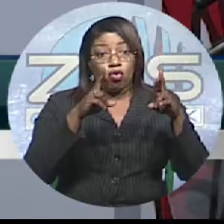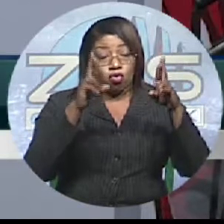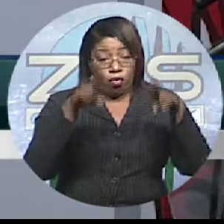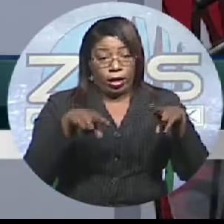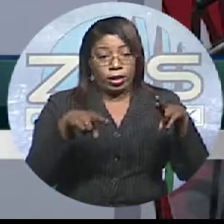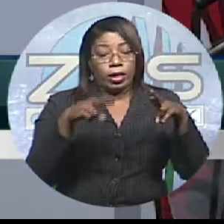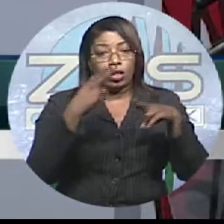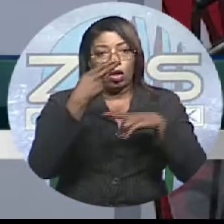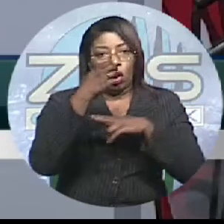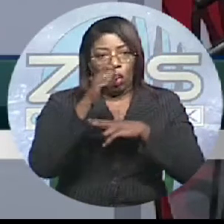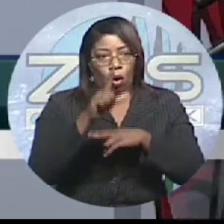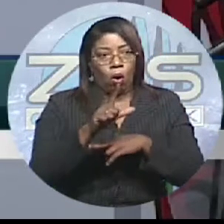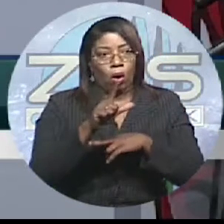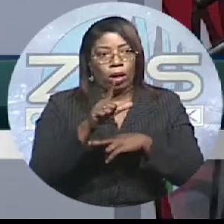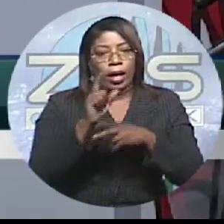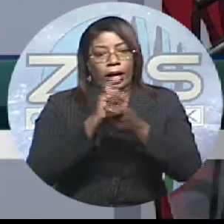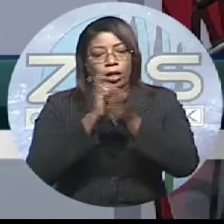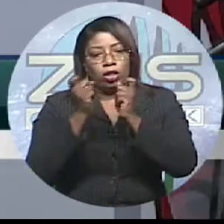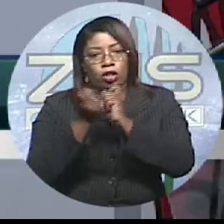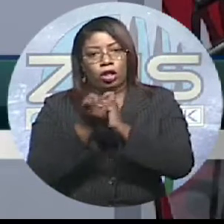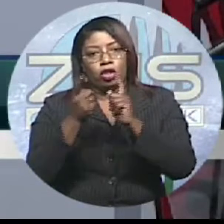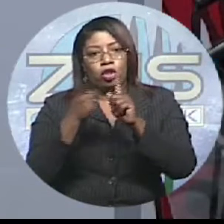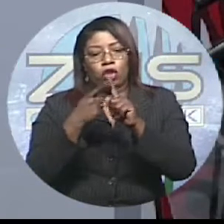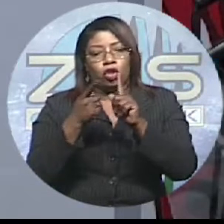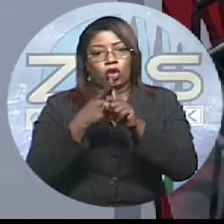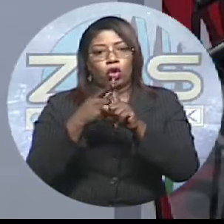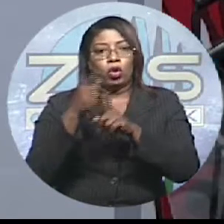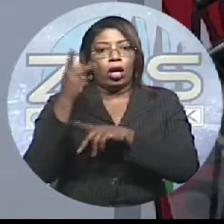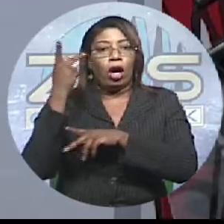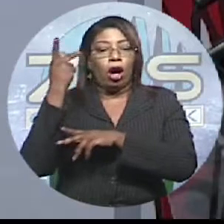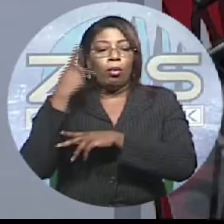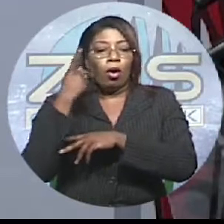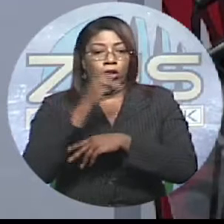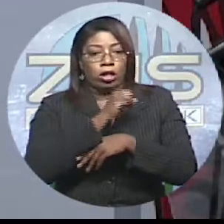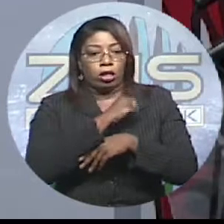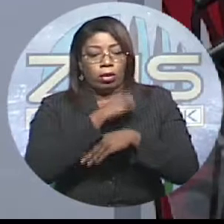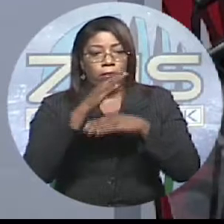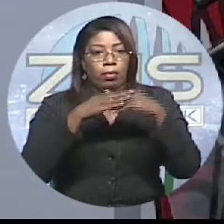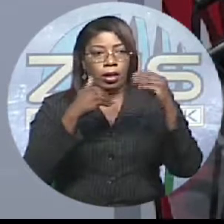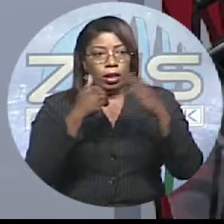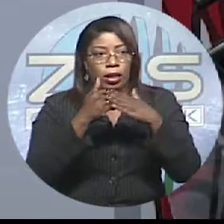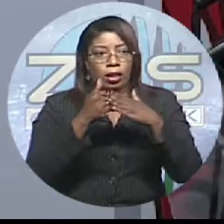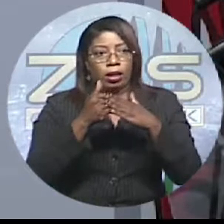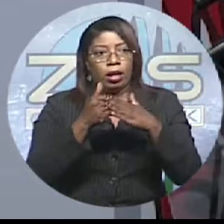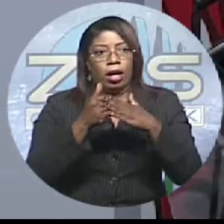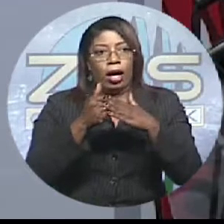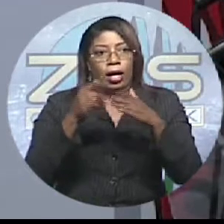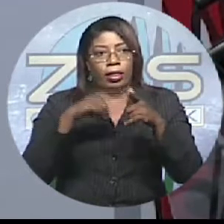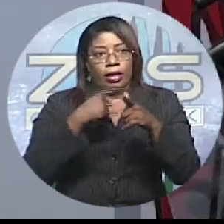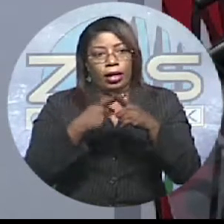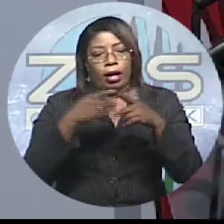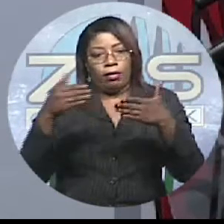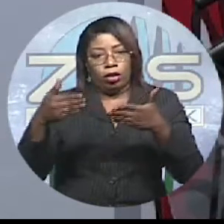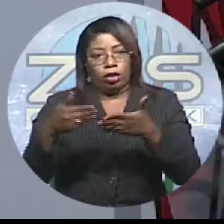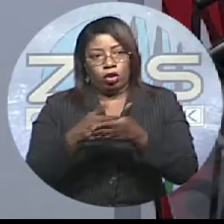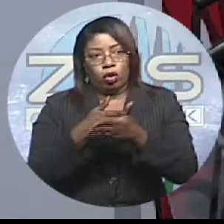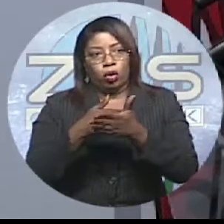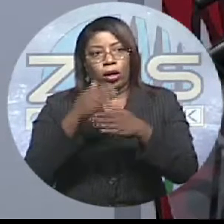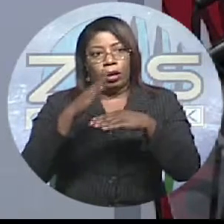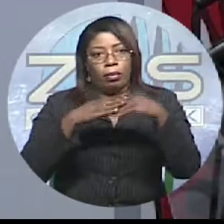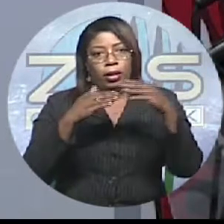and renovations to the Portia Smith building, as well as breaking ground for the construction of a residential hall in Grand